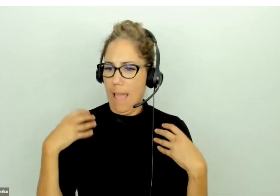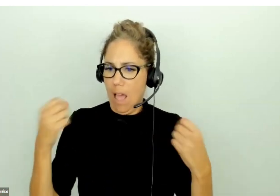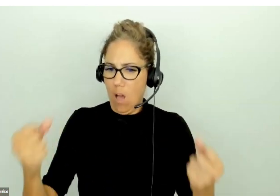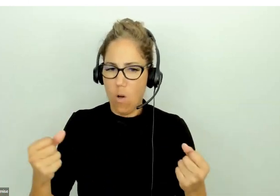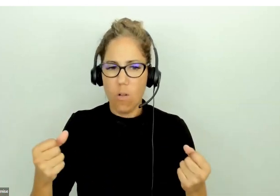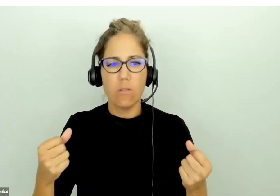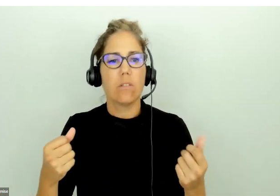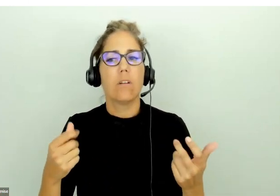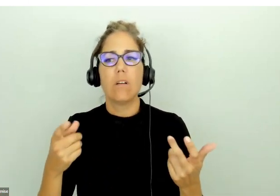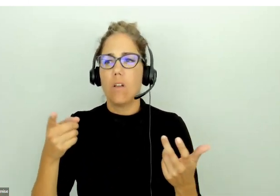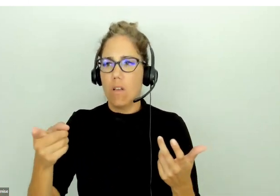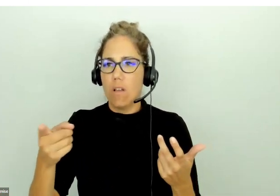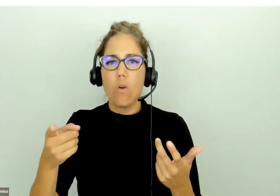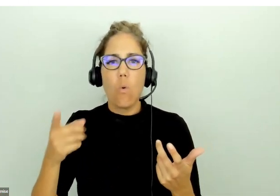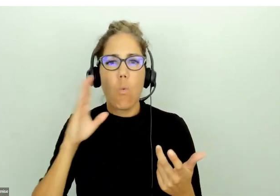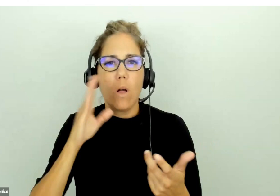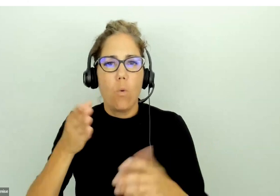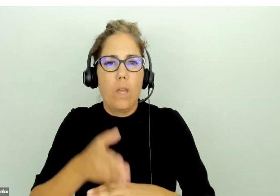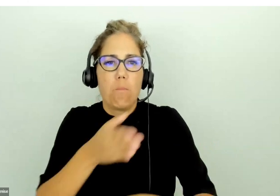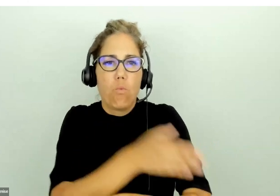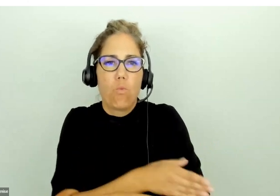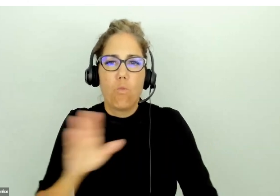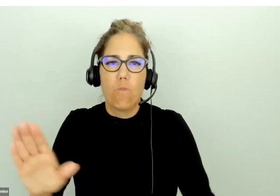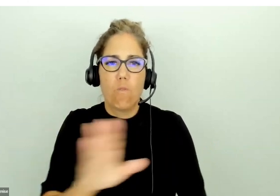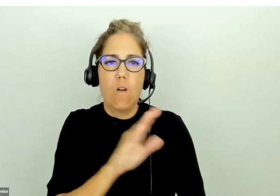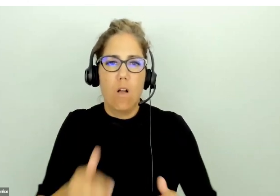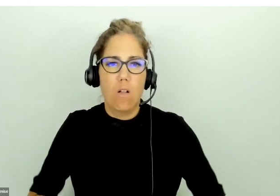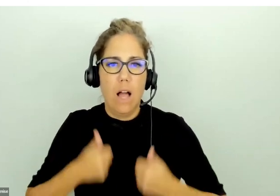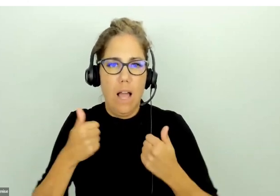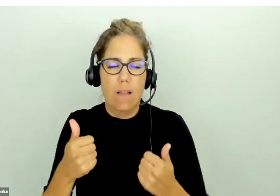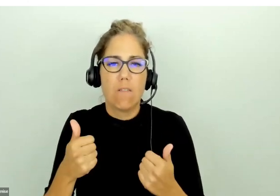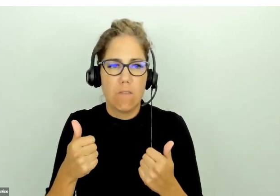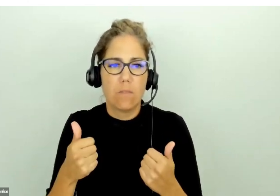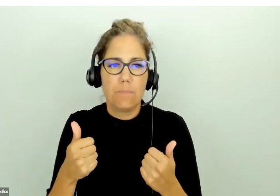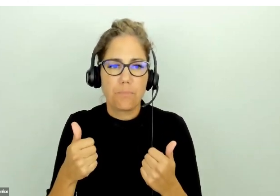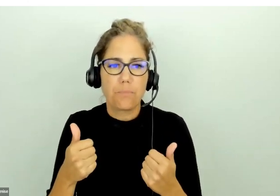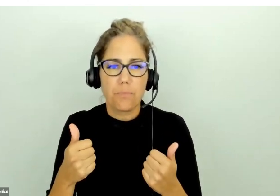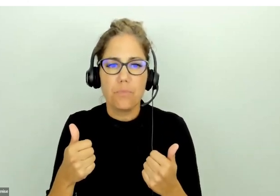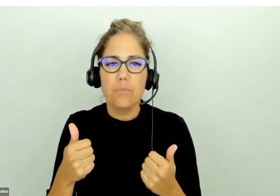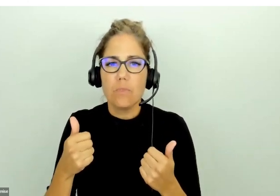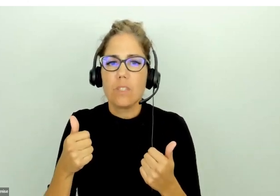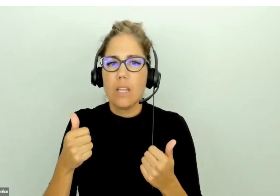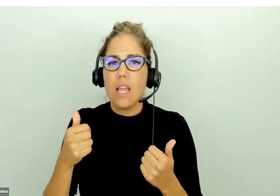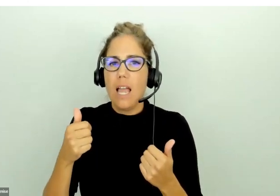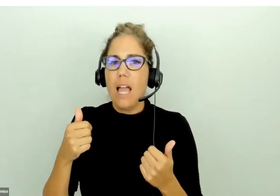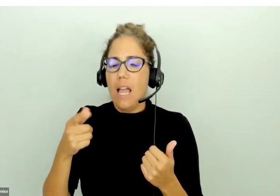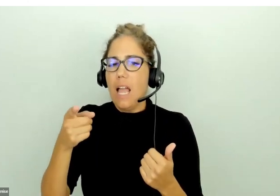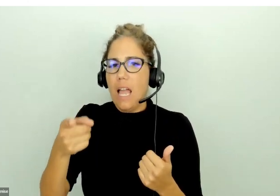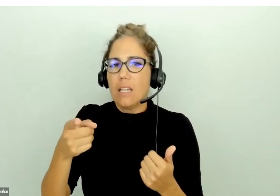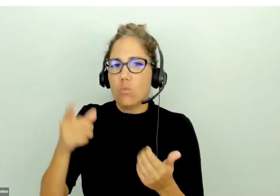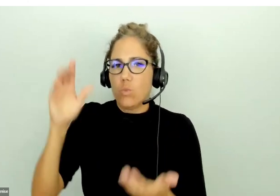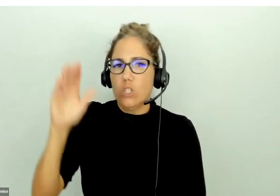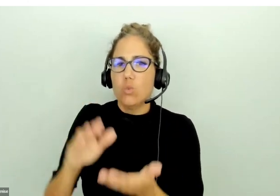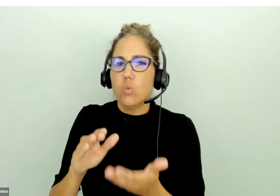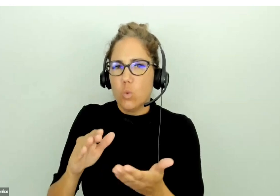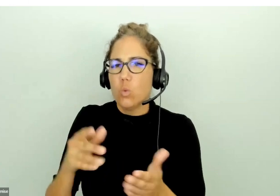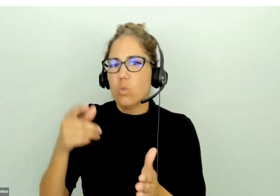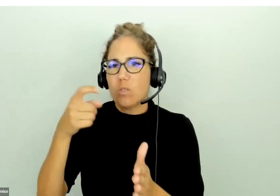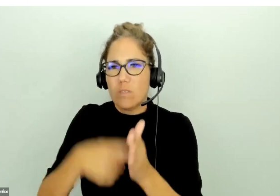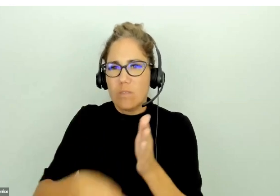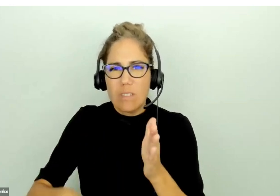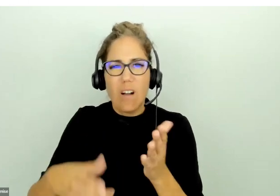promoting quality of life while reducing the need for costly and at times inappropriate and unwanted institutional